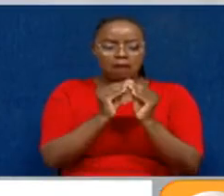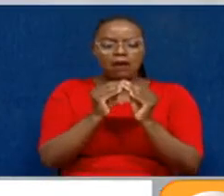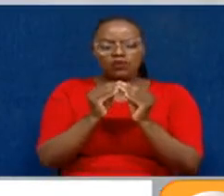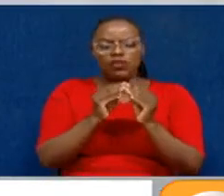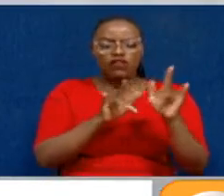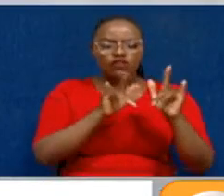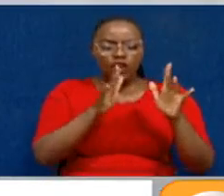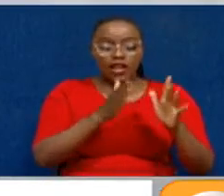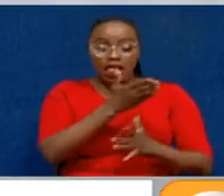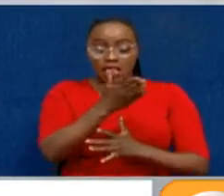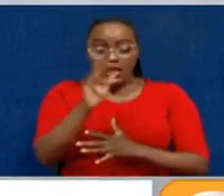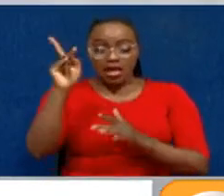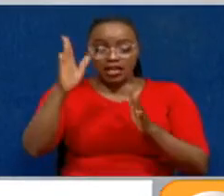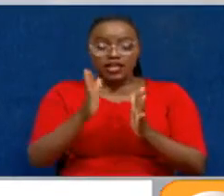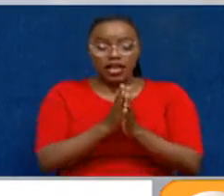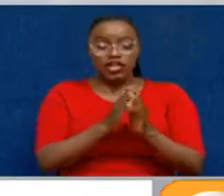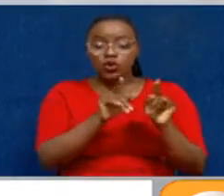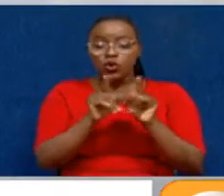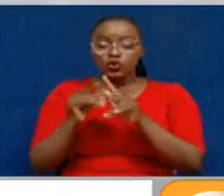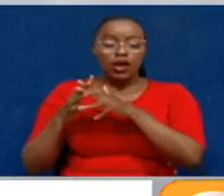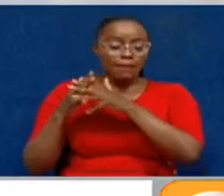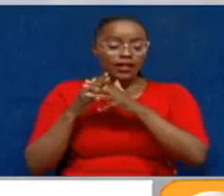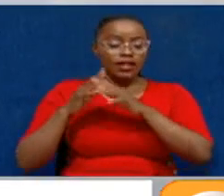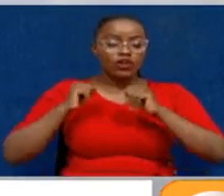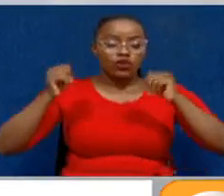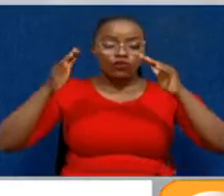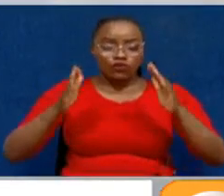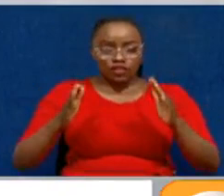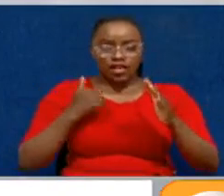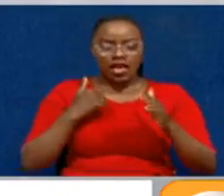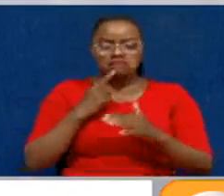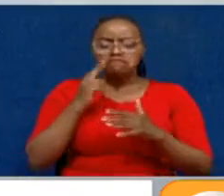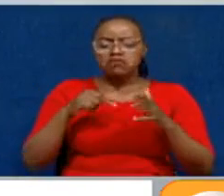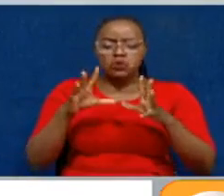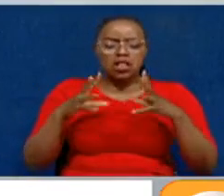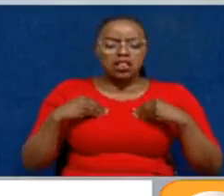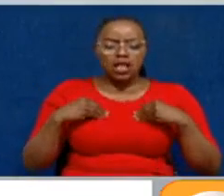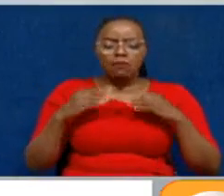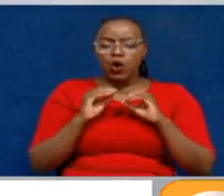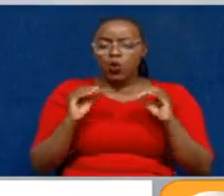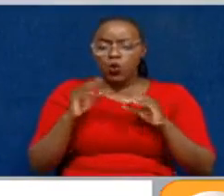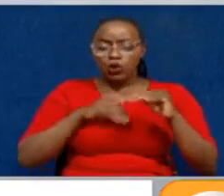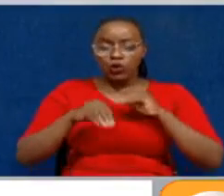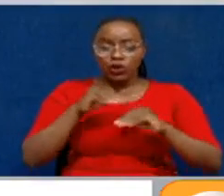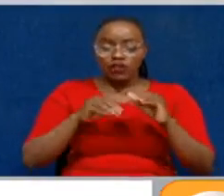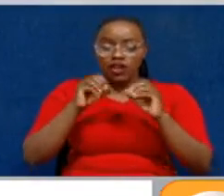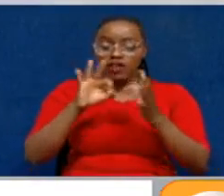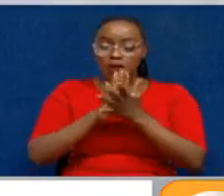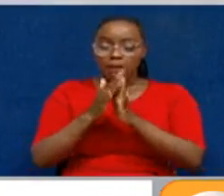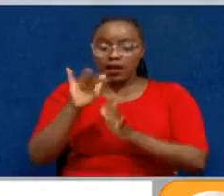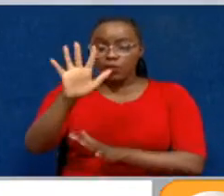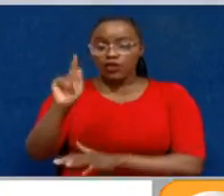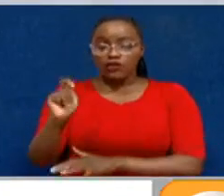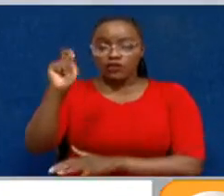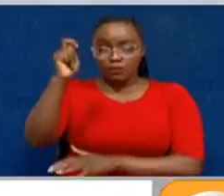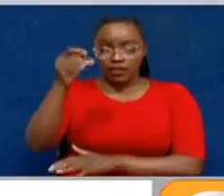in the diaspora, as well as U.S. officials, pledged zero tolerance in his government should he be elected the fifth president of the